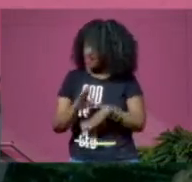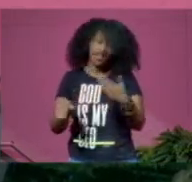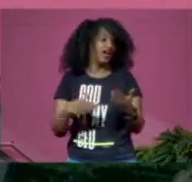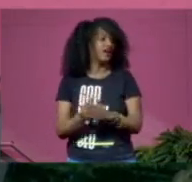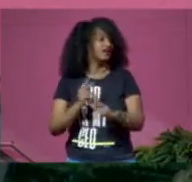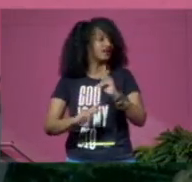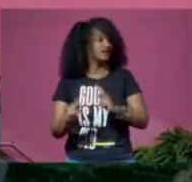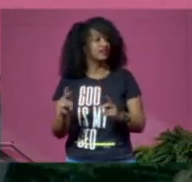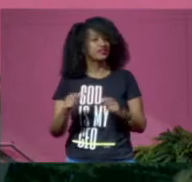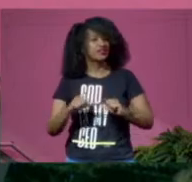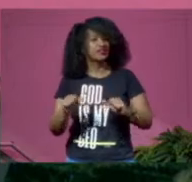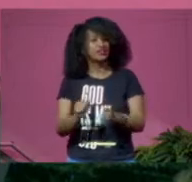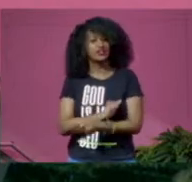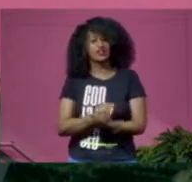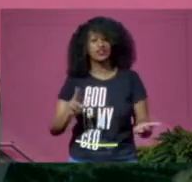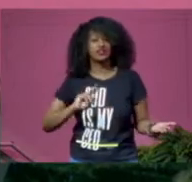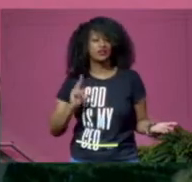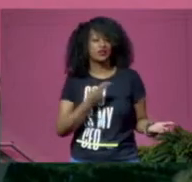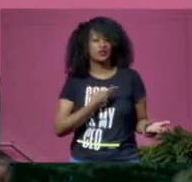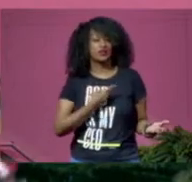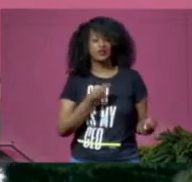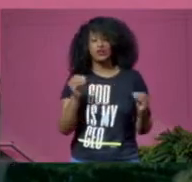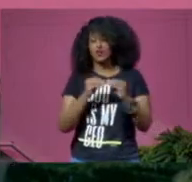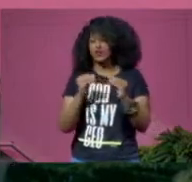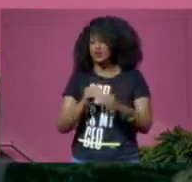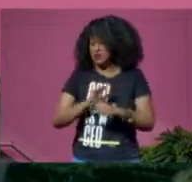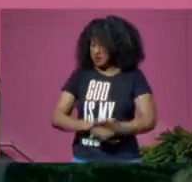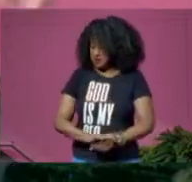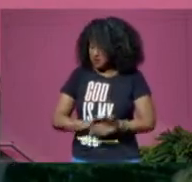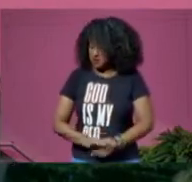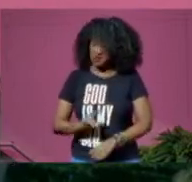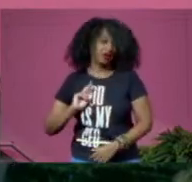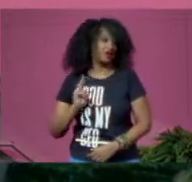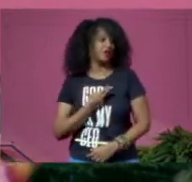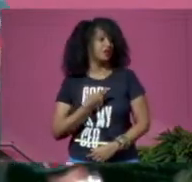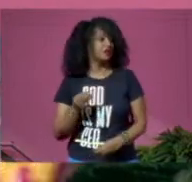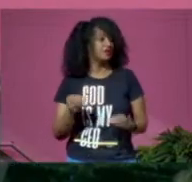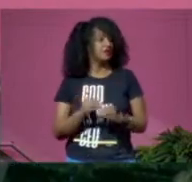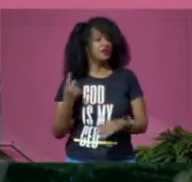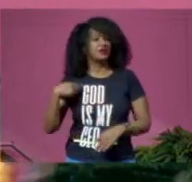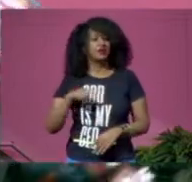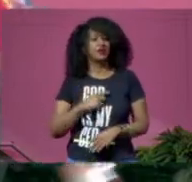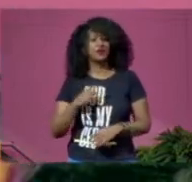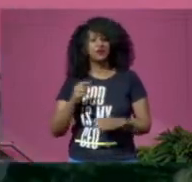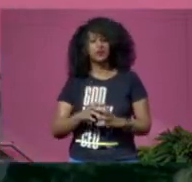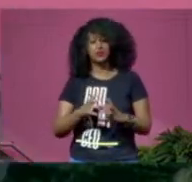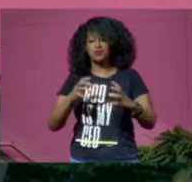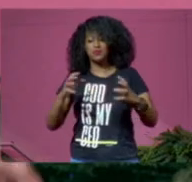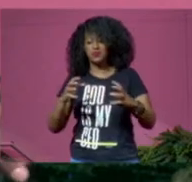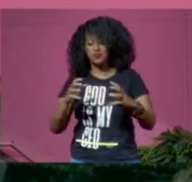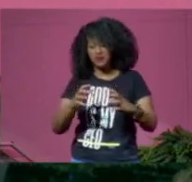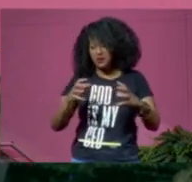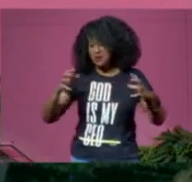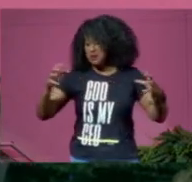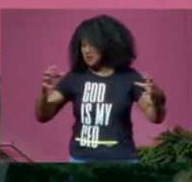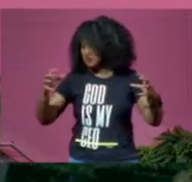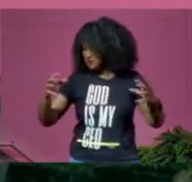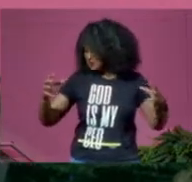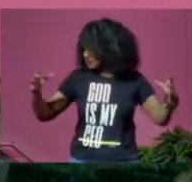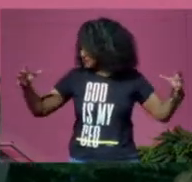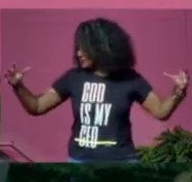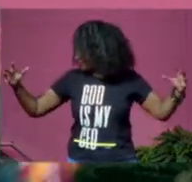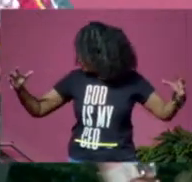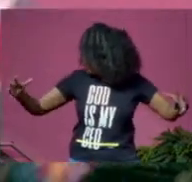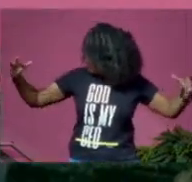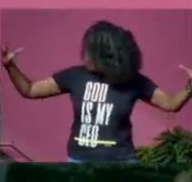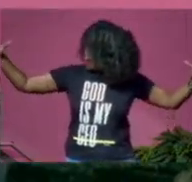says, the more they oppressed us, the more we multiplied. The more they tried to stop us, the more we spread. And so the